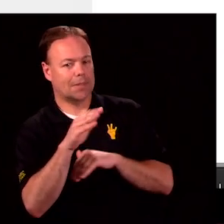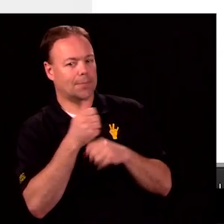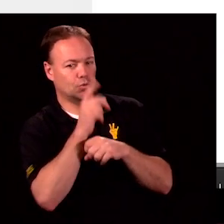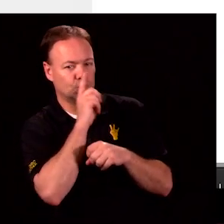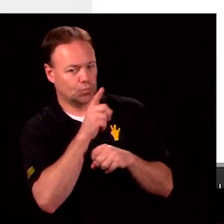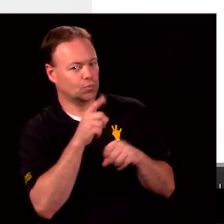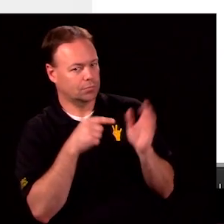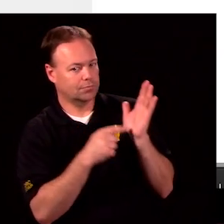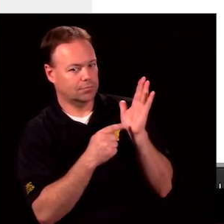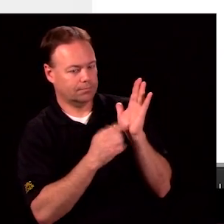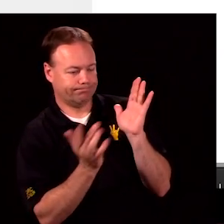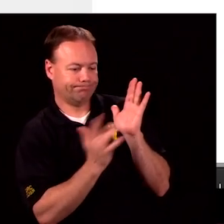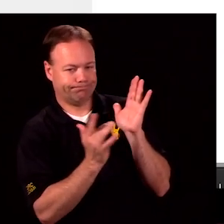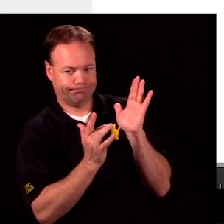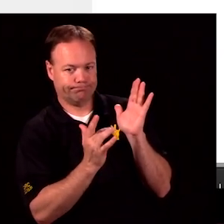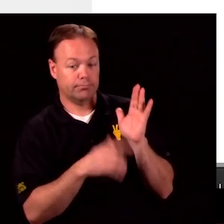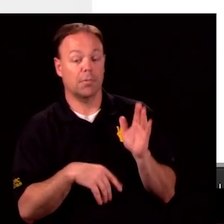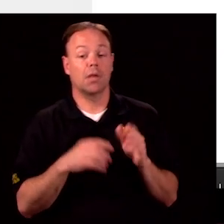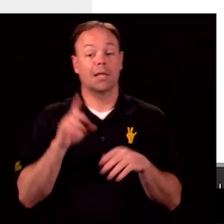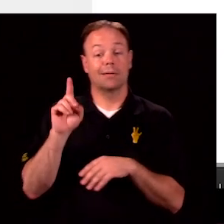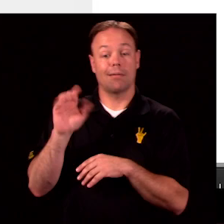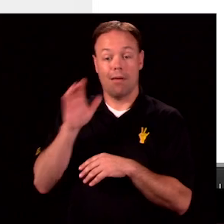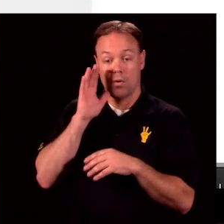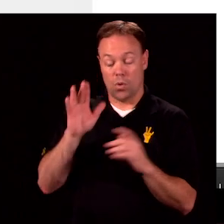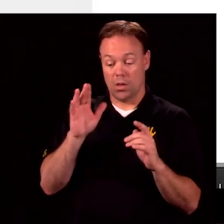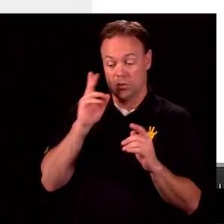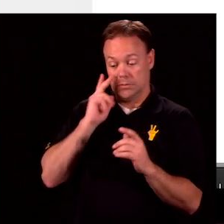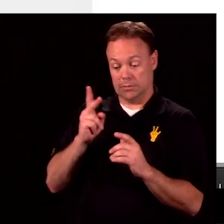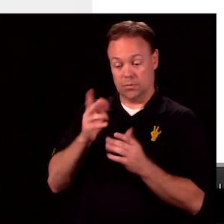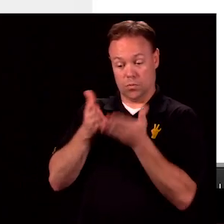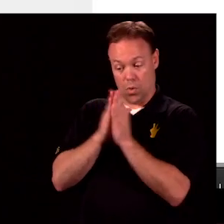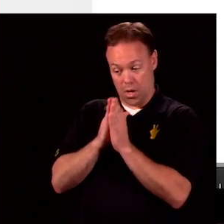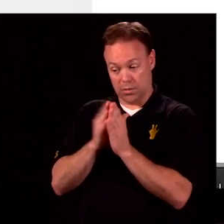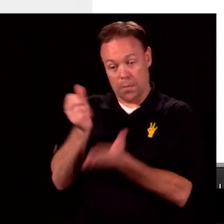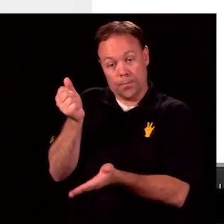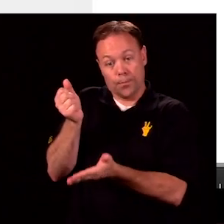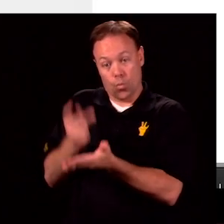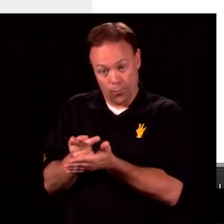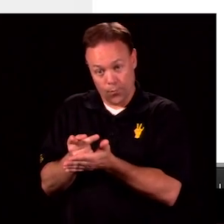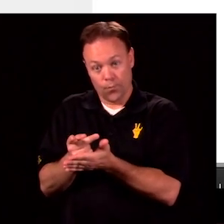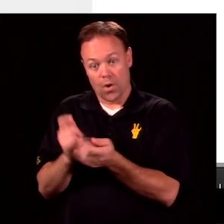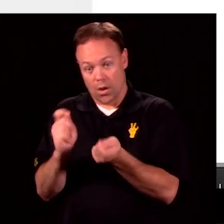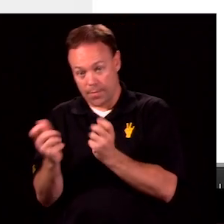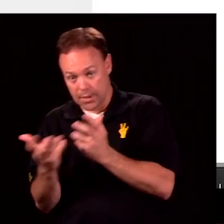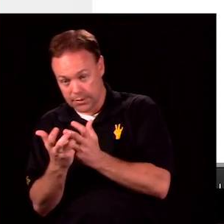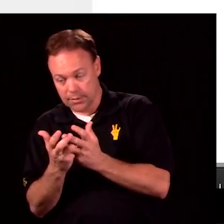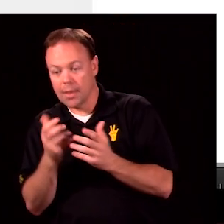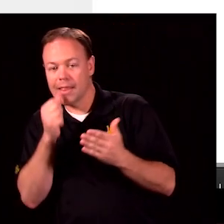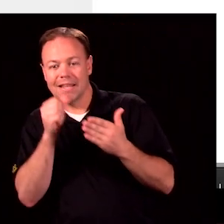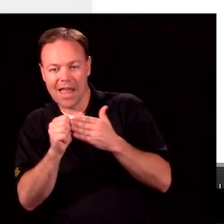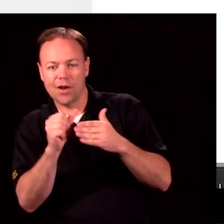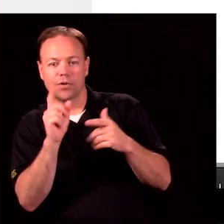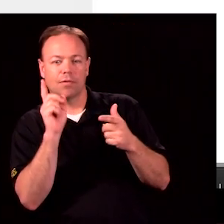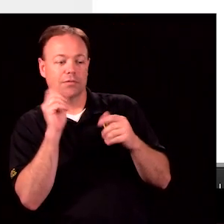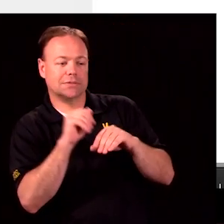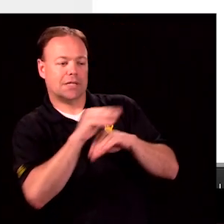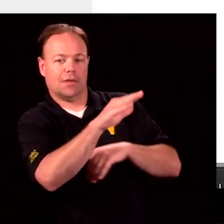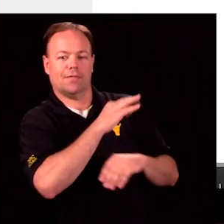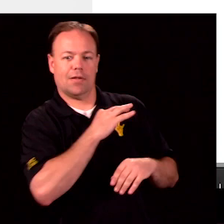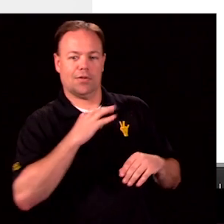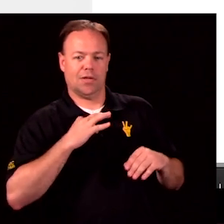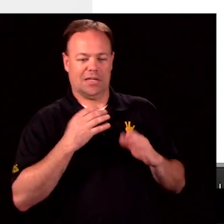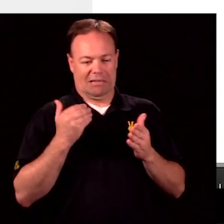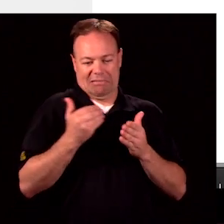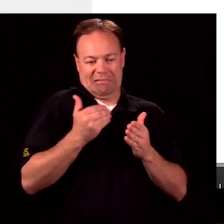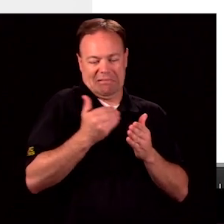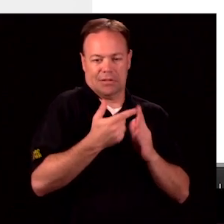Access Consultant will receive your request, approve your accommodations, and send out the notice to your faculty close to the start